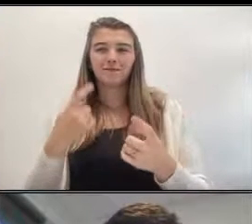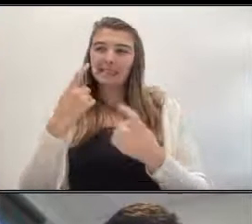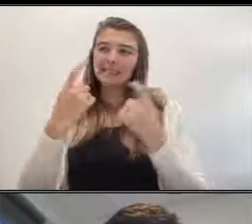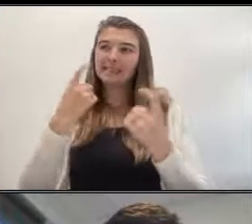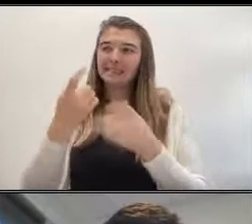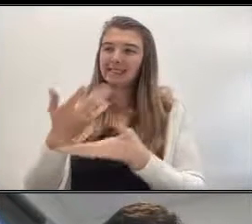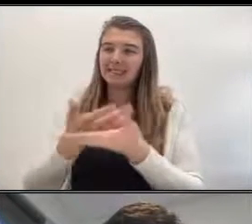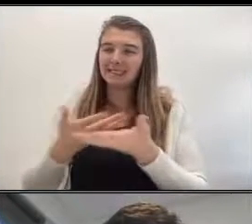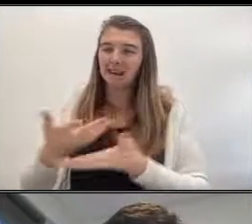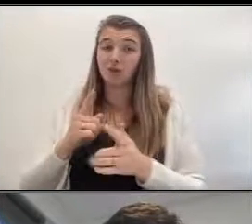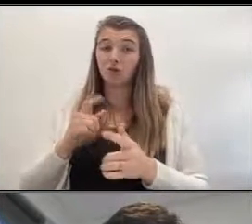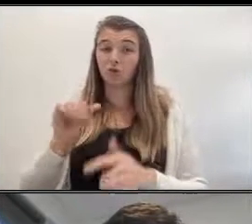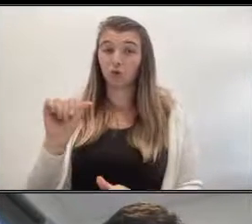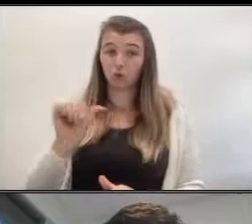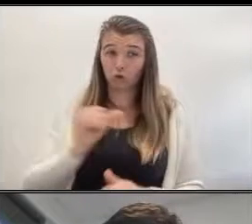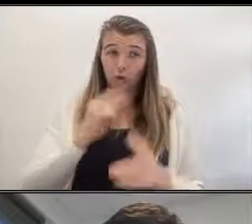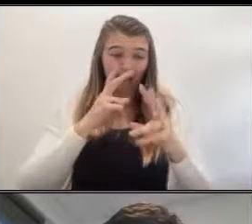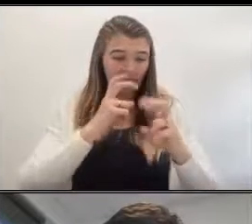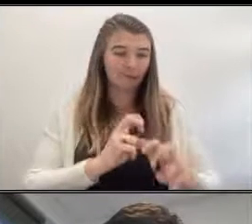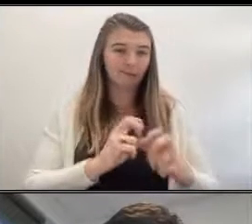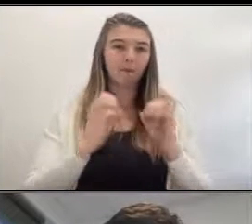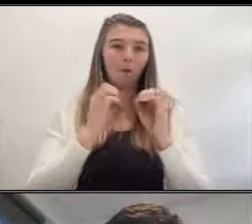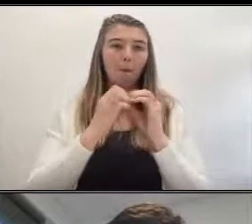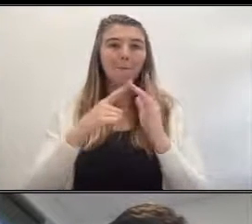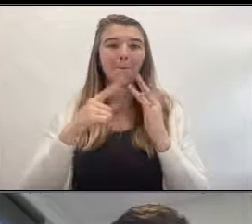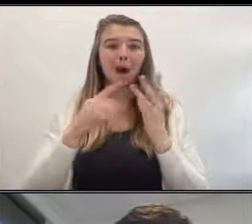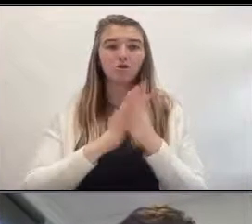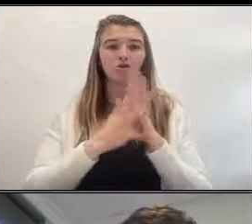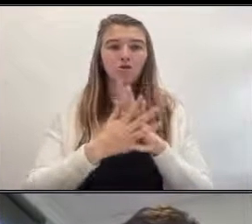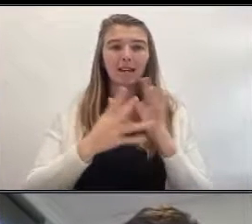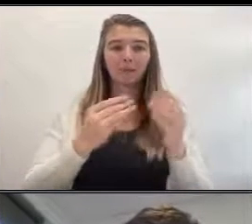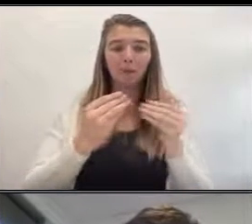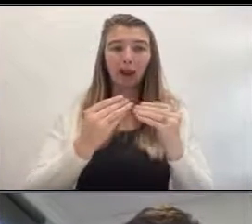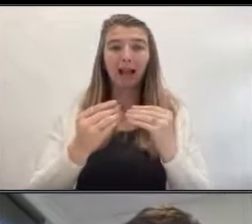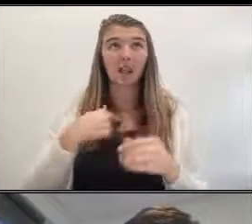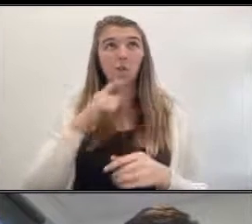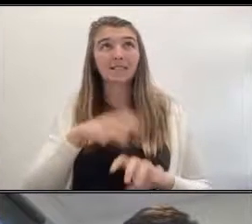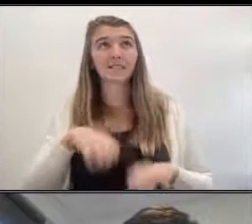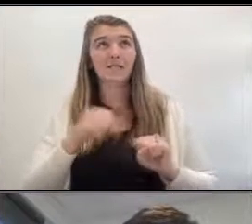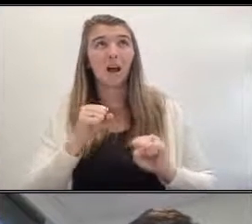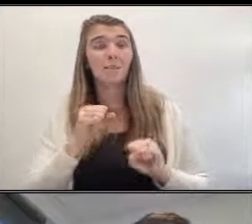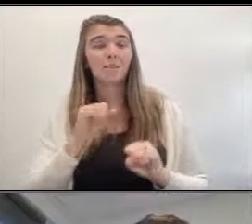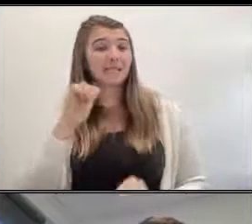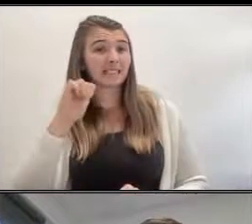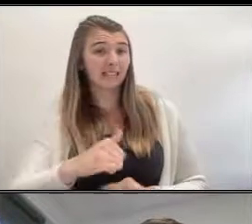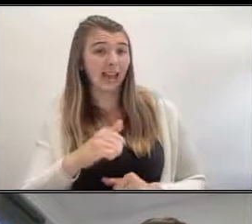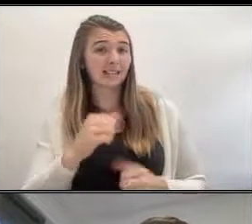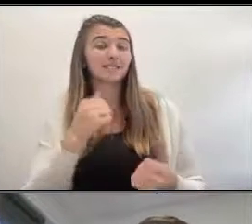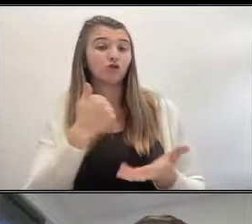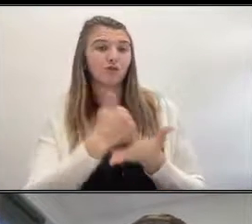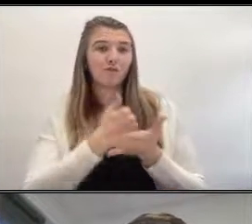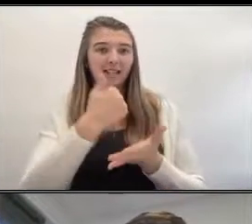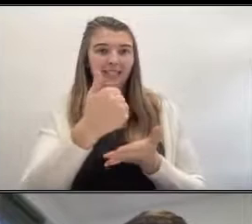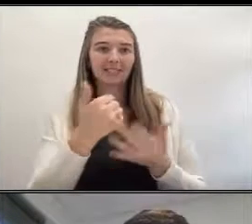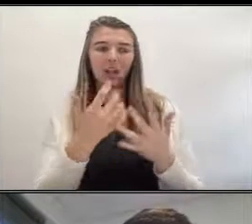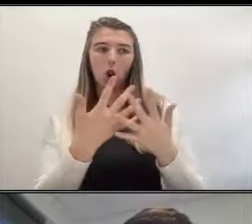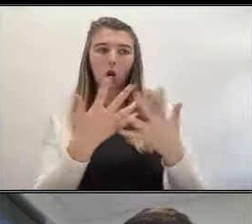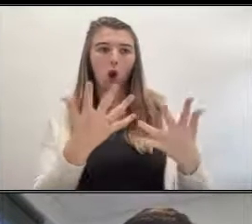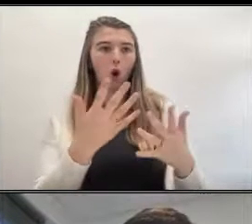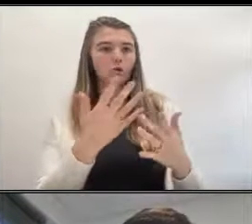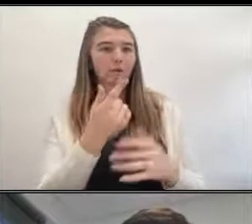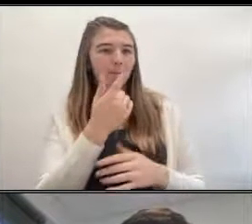solution. So I'll start by saying that while biodegradable plastic is great and it offers obviously great possibilities, it is not a silver